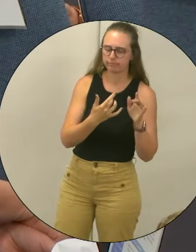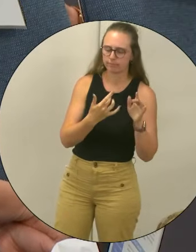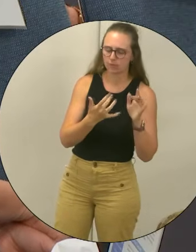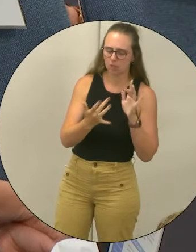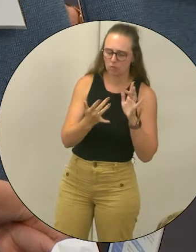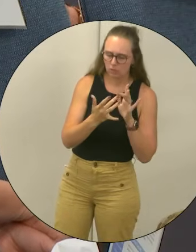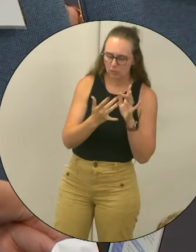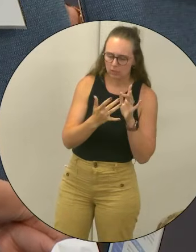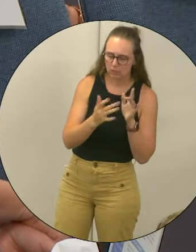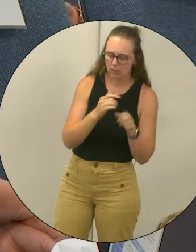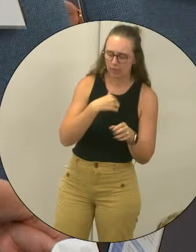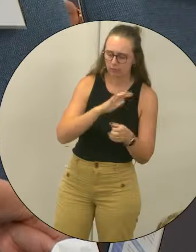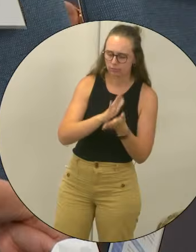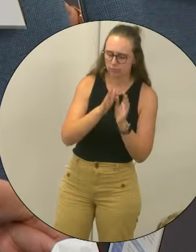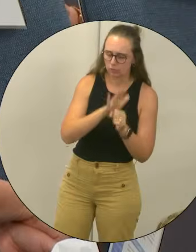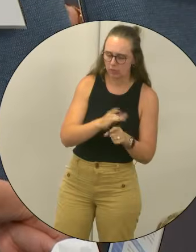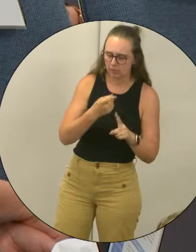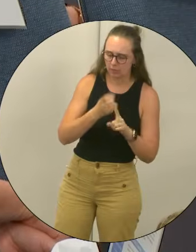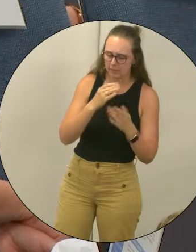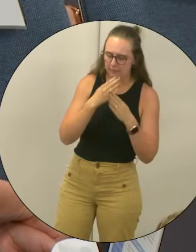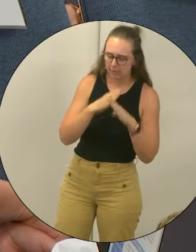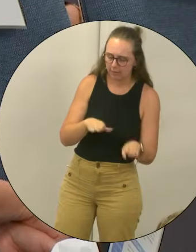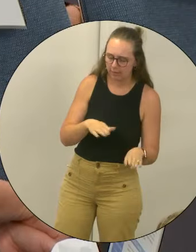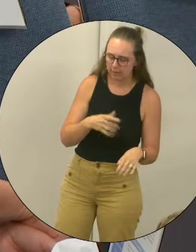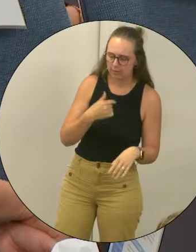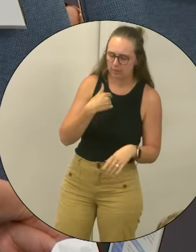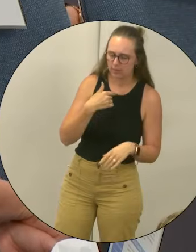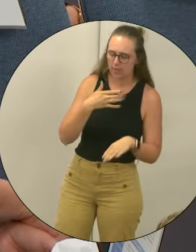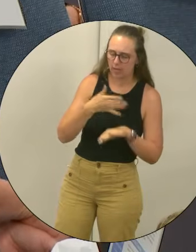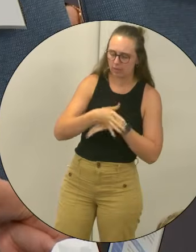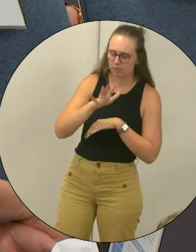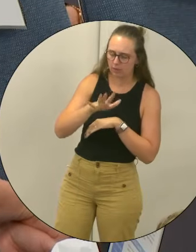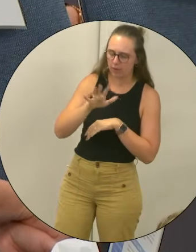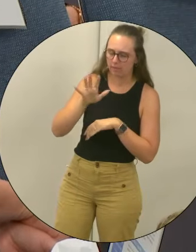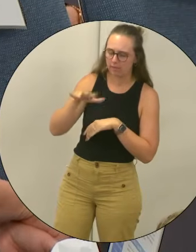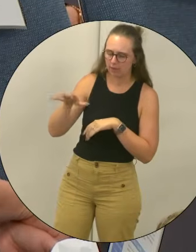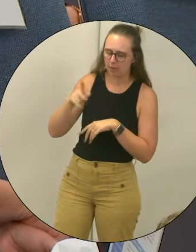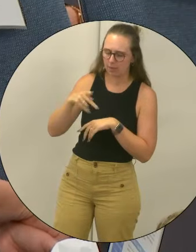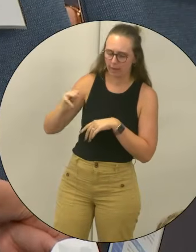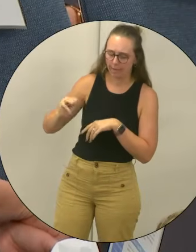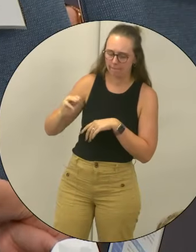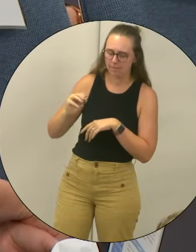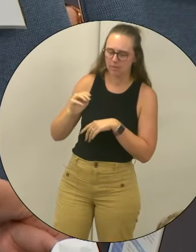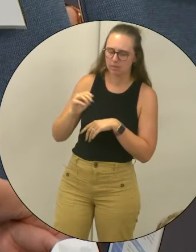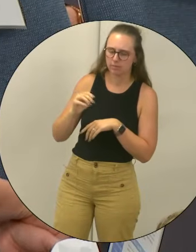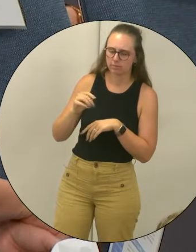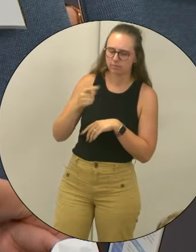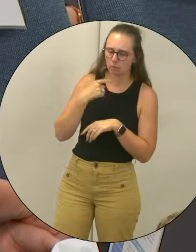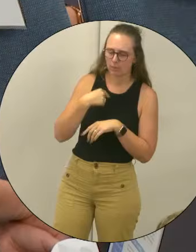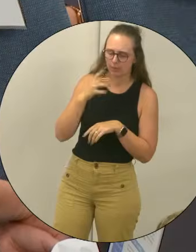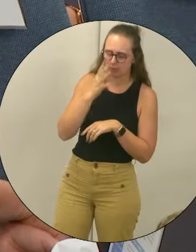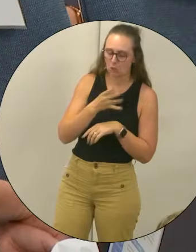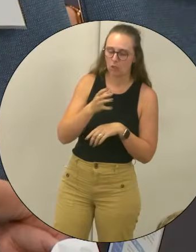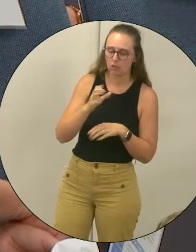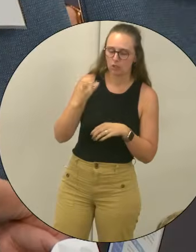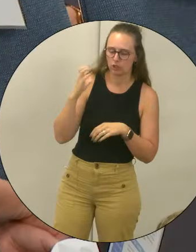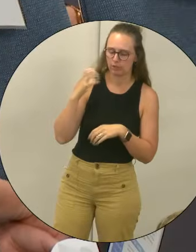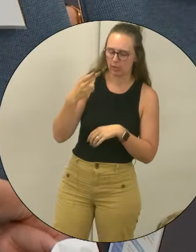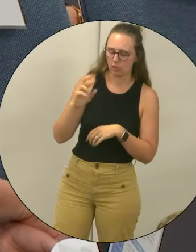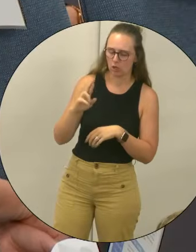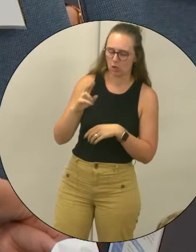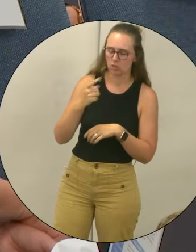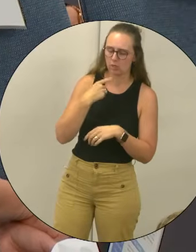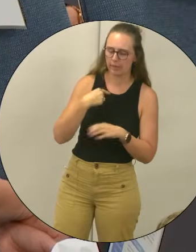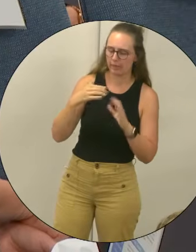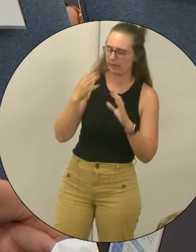silence. When I called HR on August 22nd at 3:55 p.m., I was told they don't help in these situations. Your chief of HR also ignored my email, but when I came in